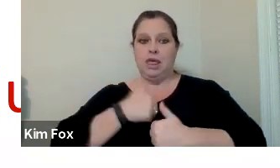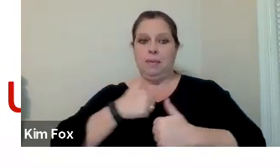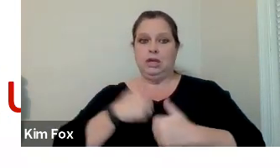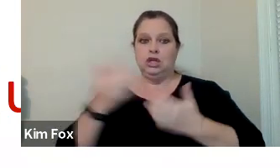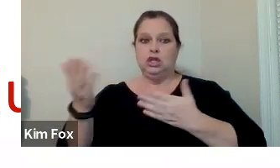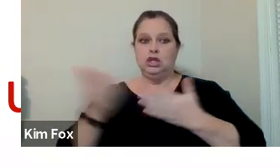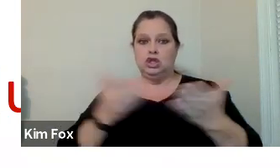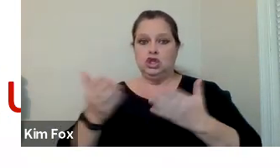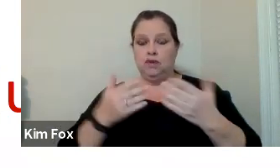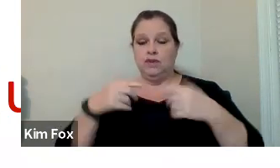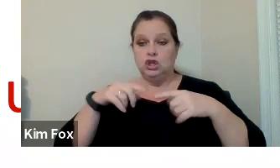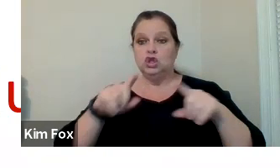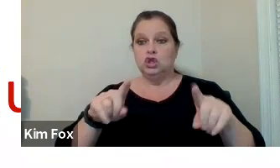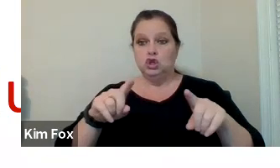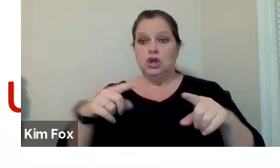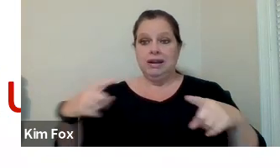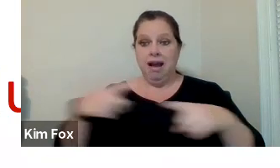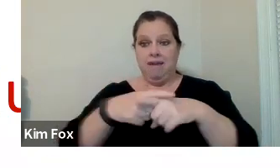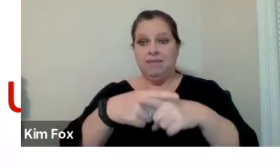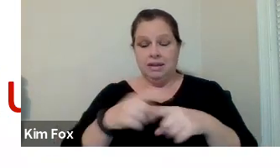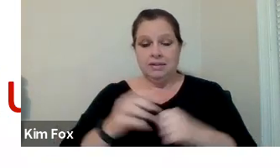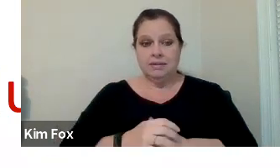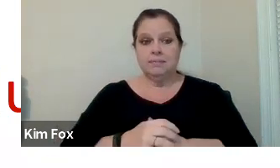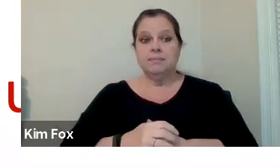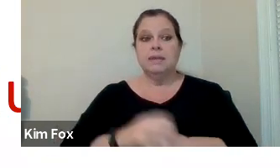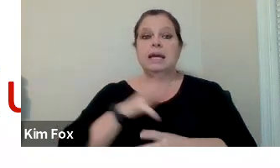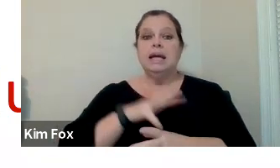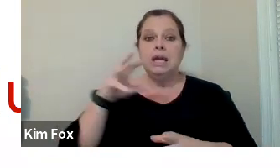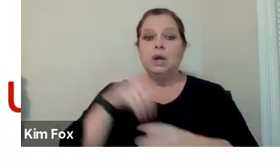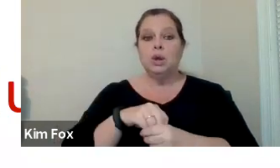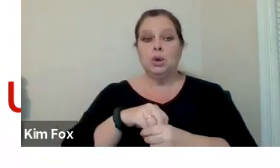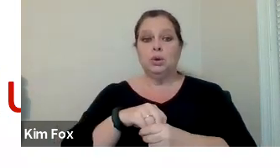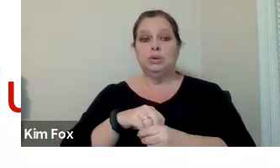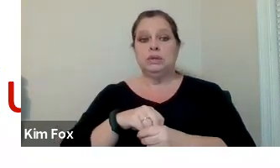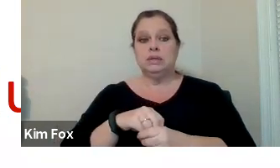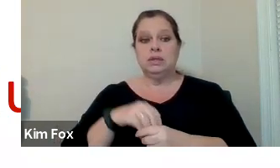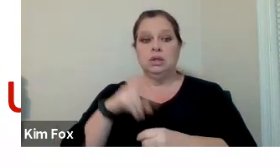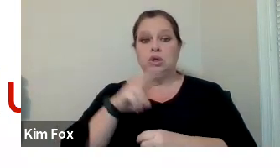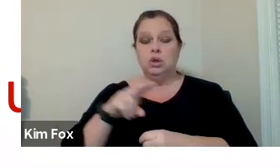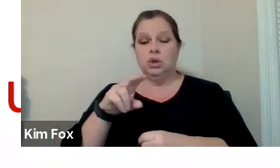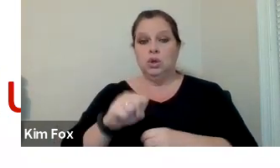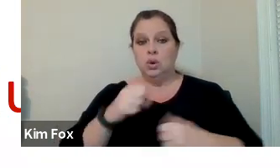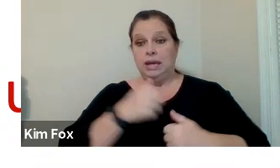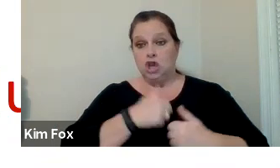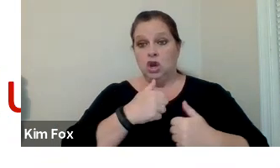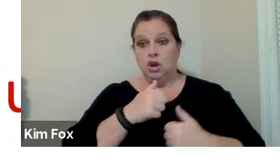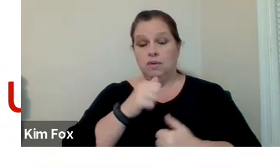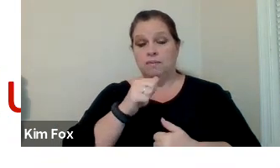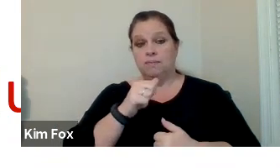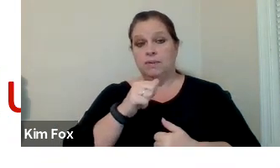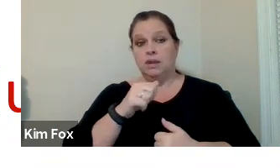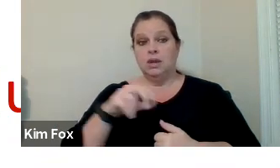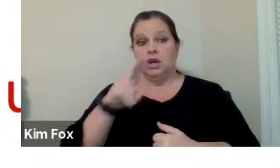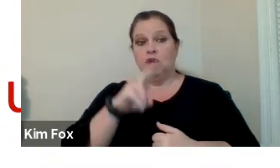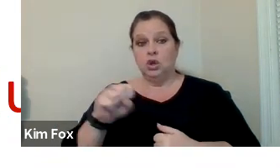armed conflict. Military service includes service in the U.S. Armed Forces, United